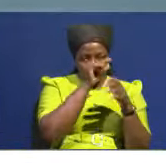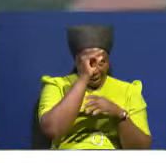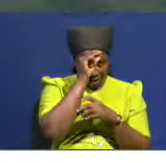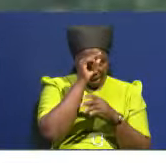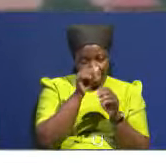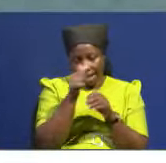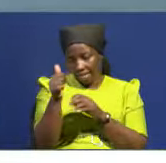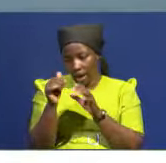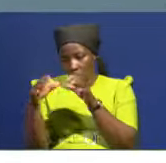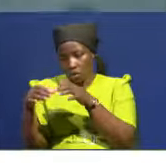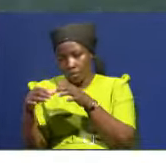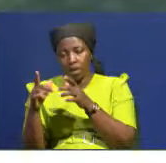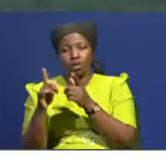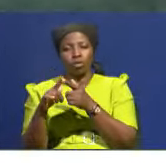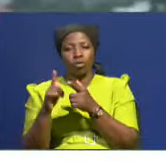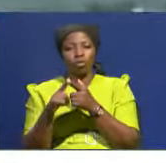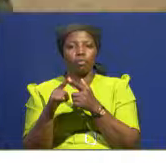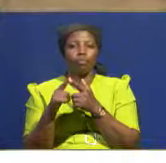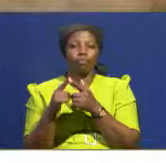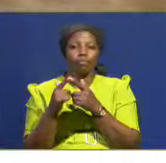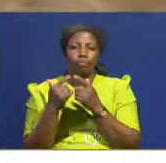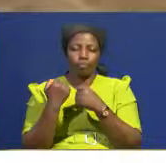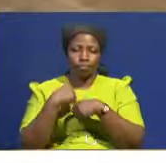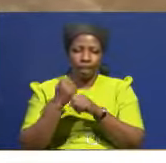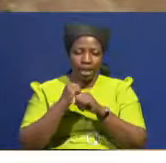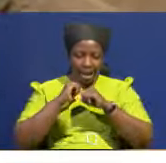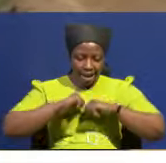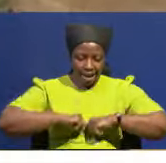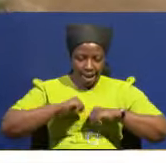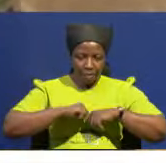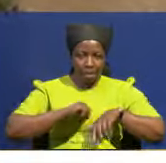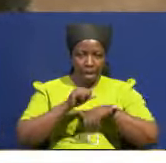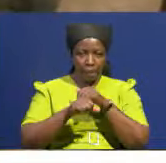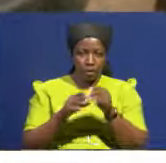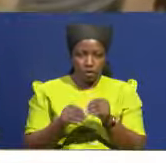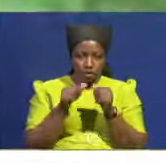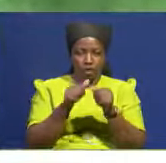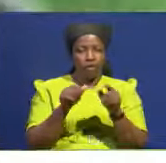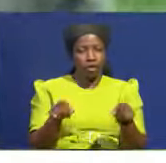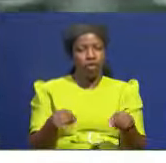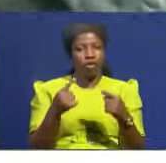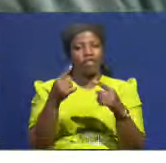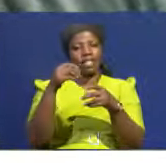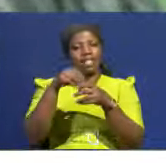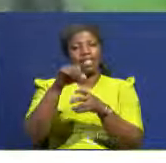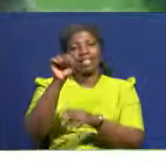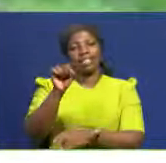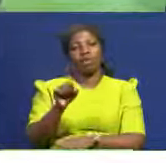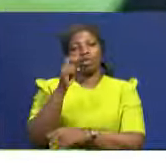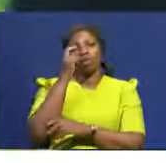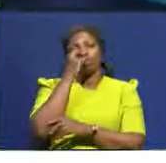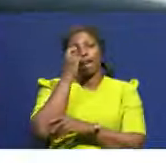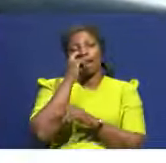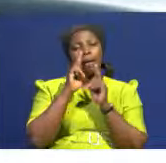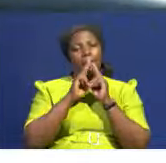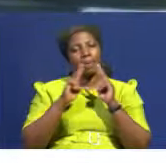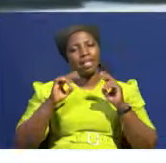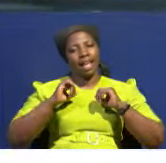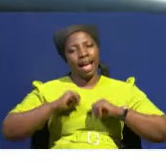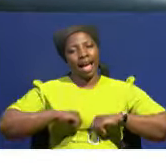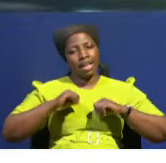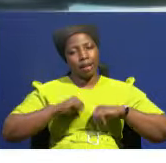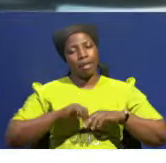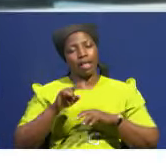other groups to advance the Revitalist Agreement on the resolution of the conflict in the South Sudan Peace Agreement. The